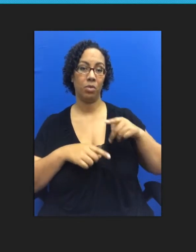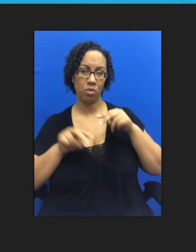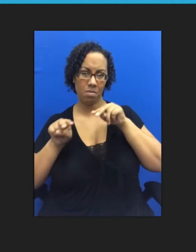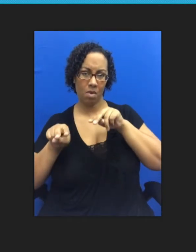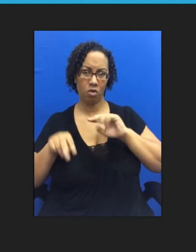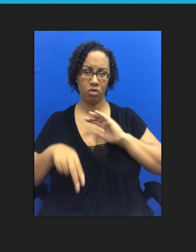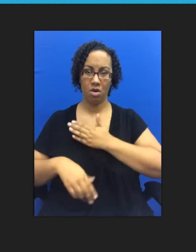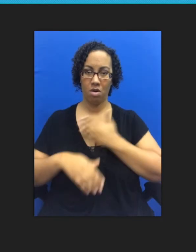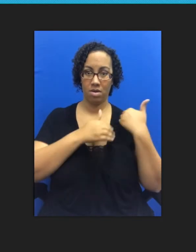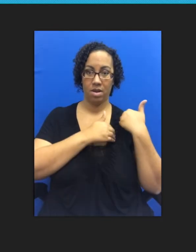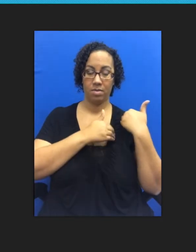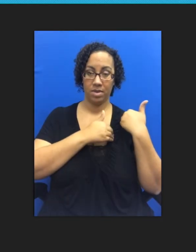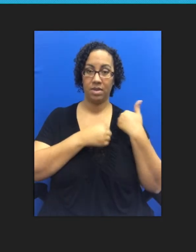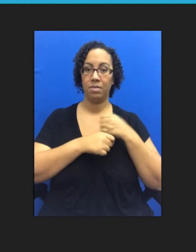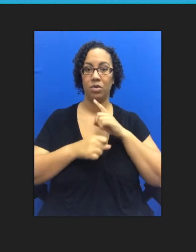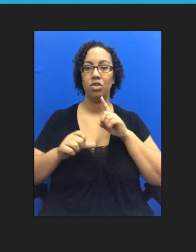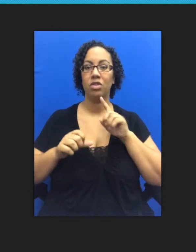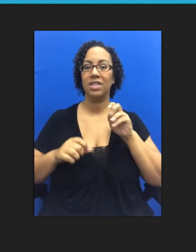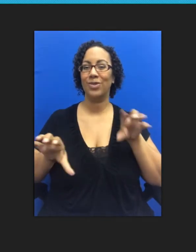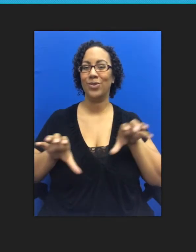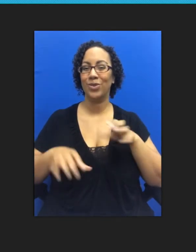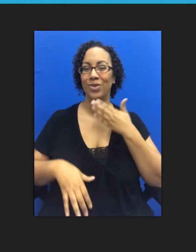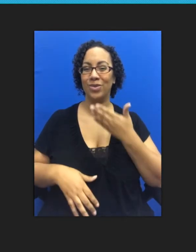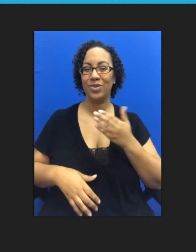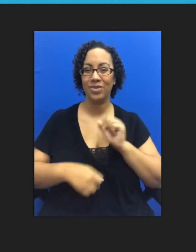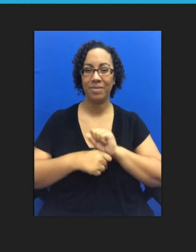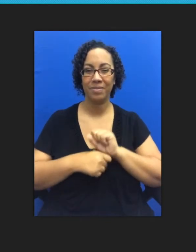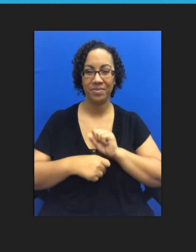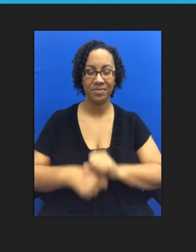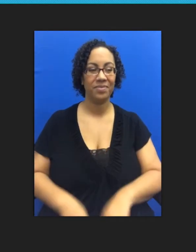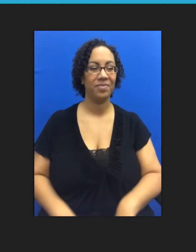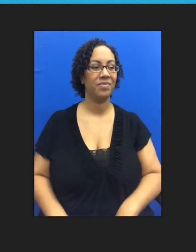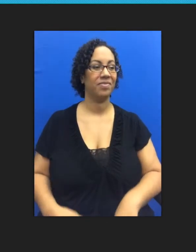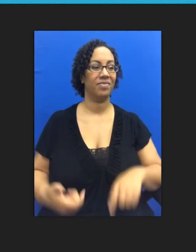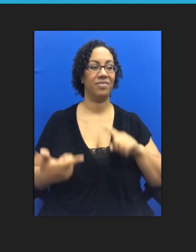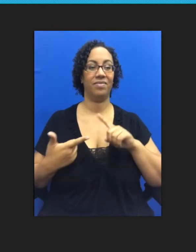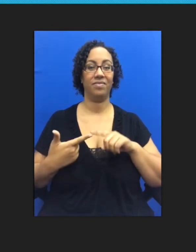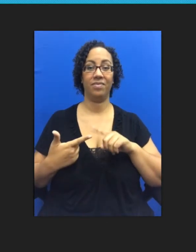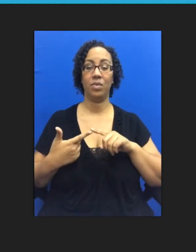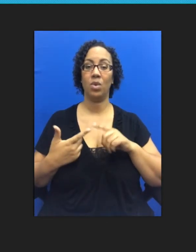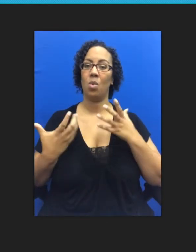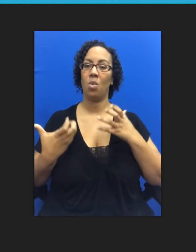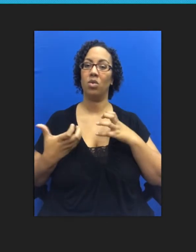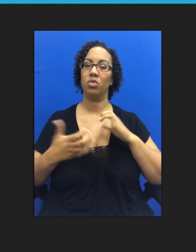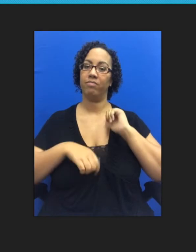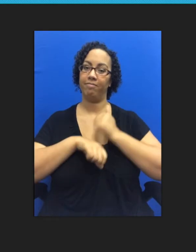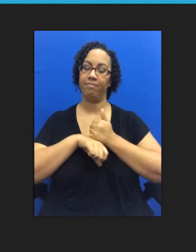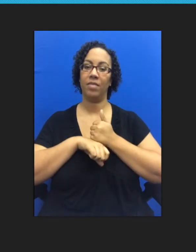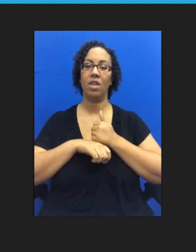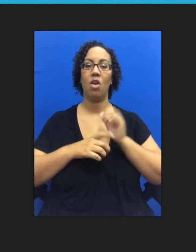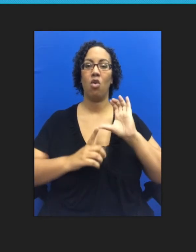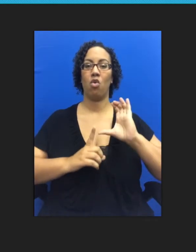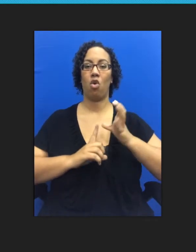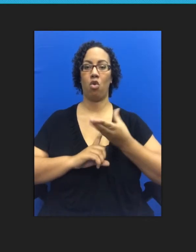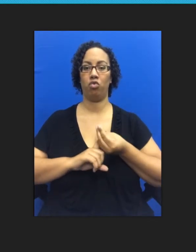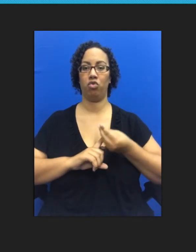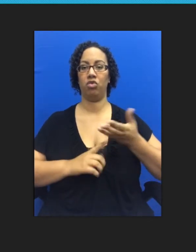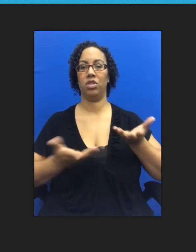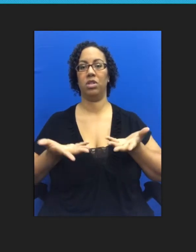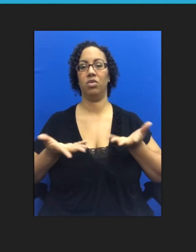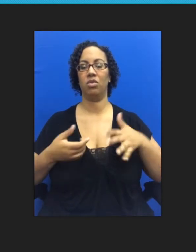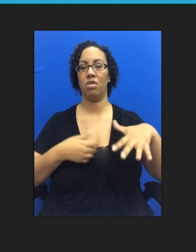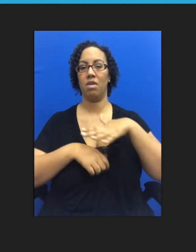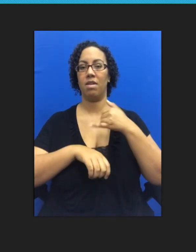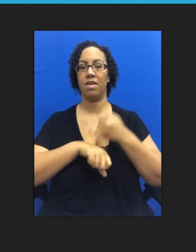or state accountability measures, which means we will use this information at the district level.